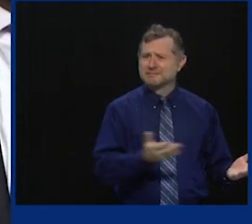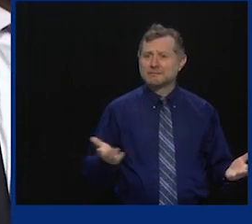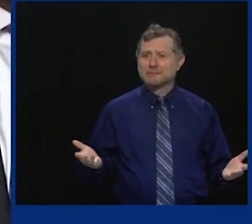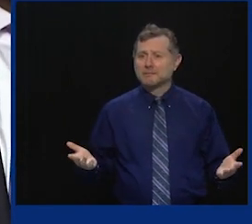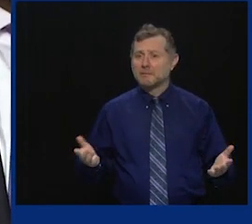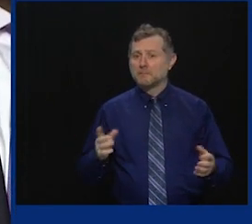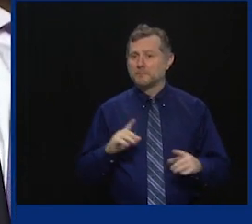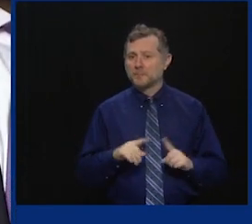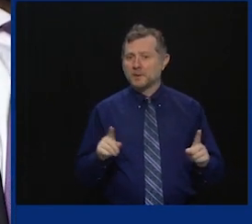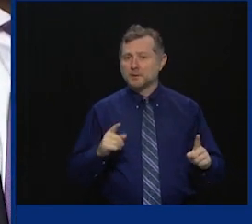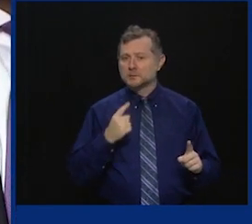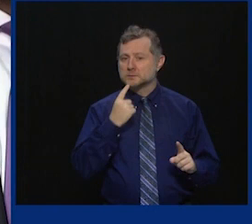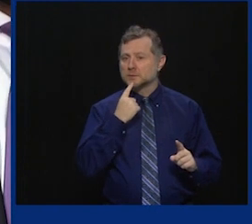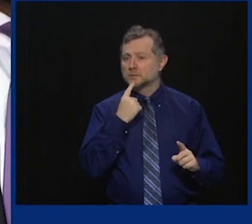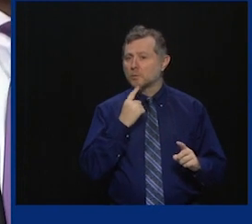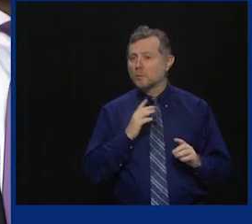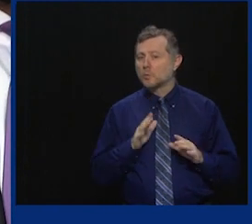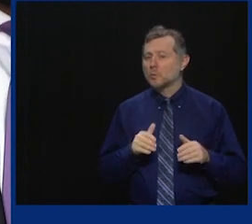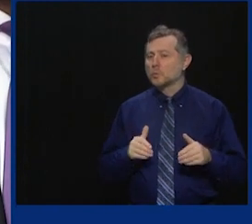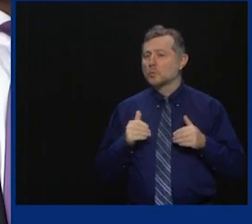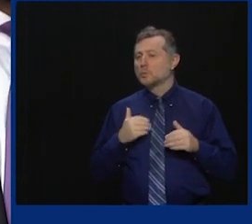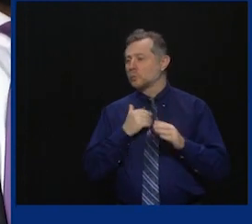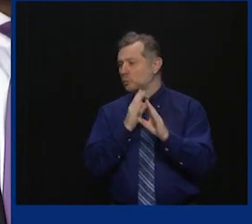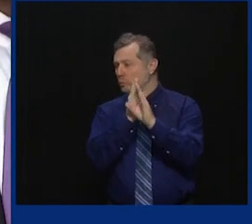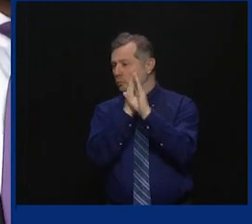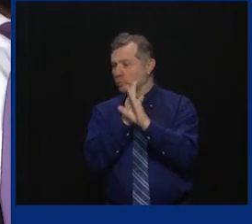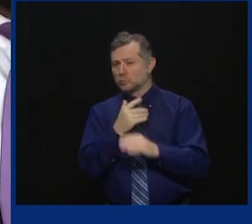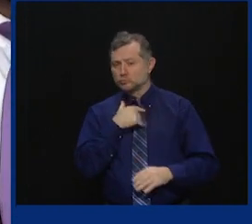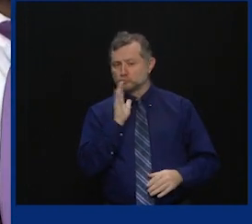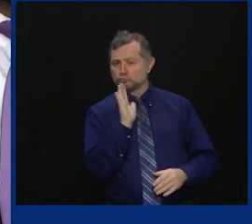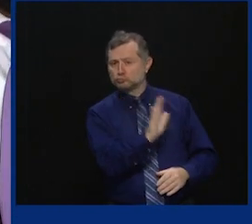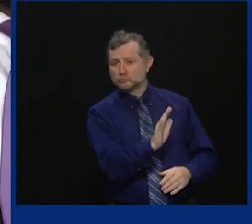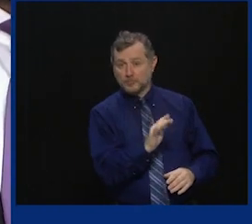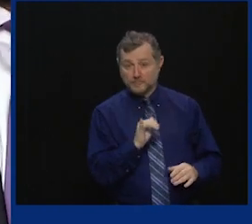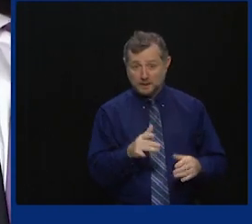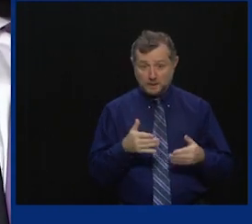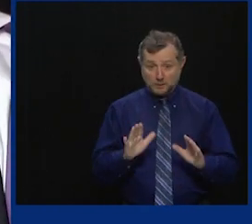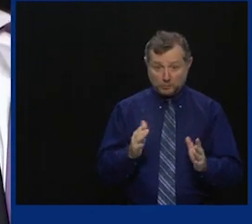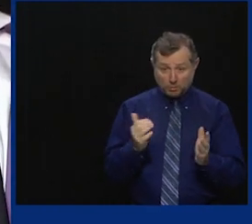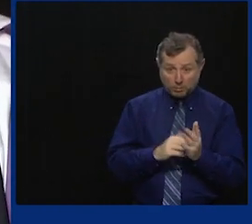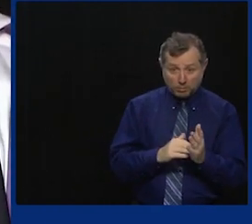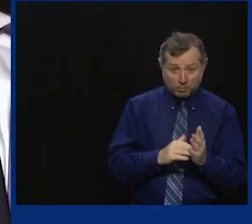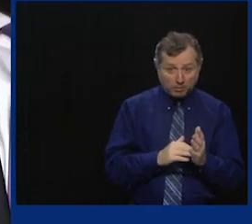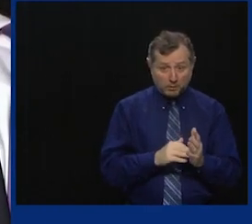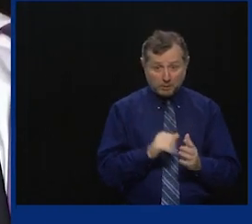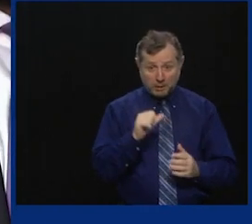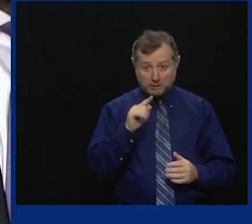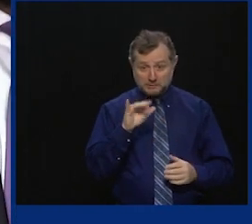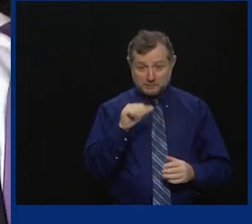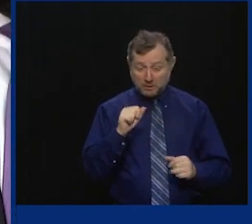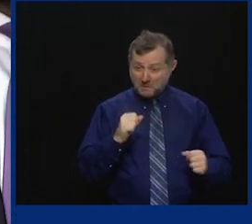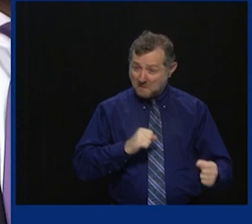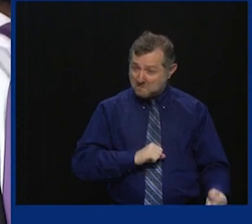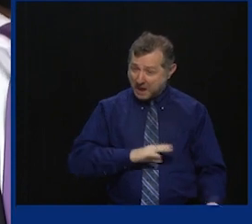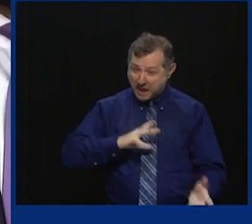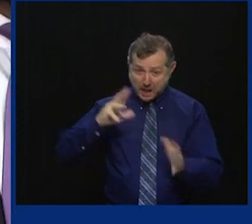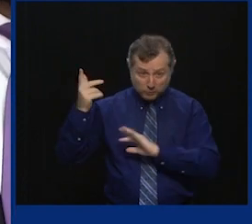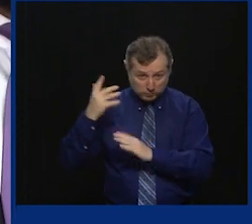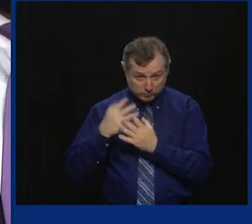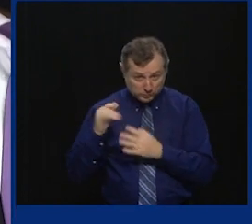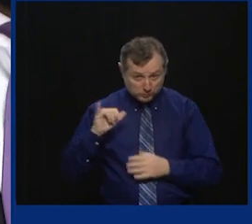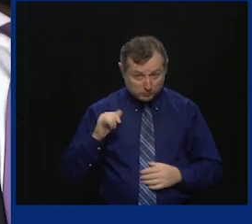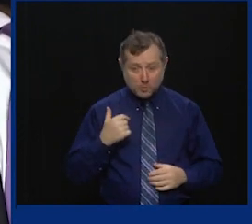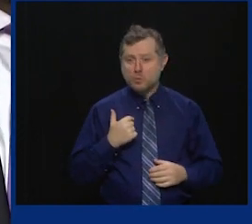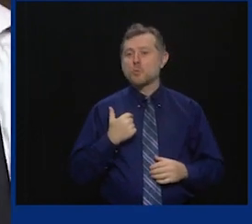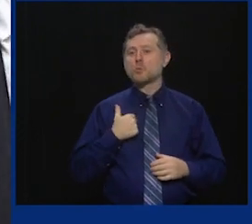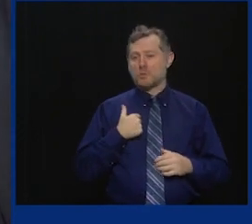a possible Attica be erupting under our watch, or do I, as a state leader, have the courage to say, you know what,